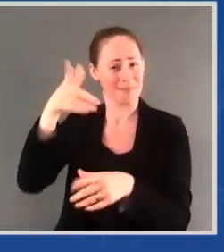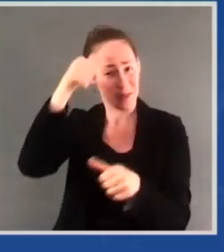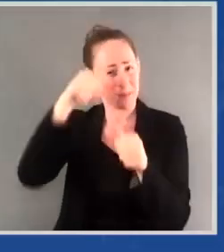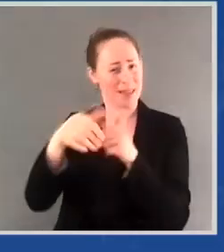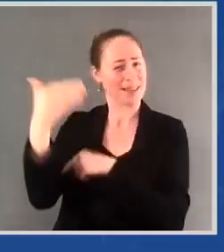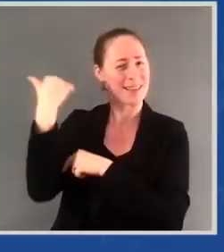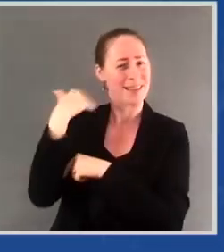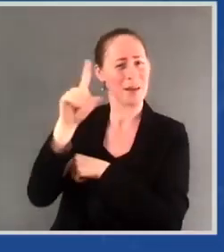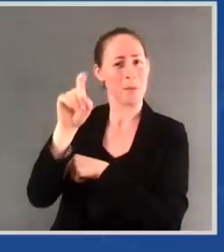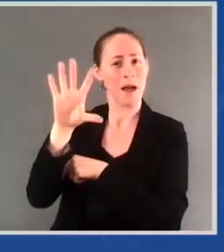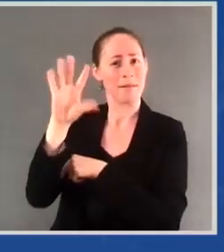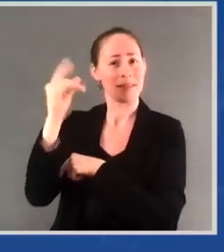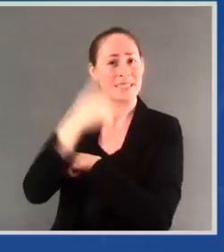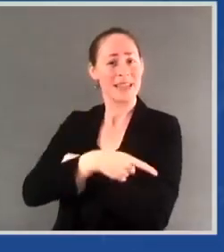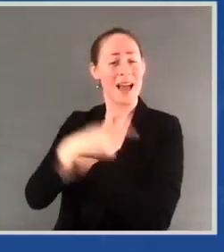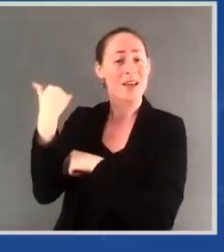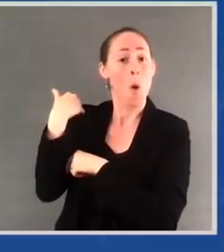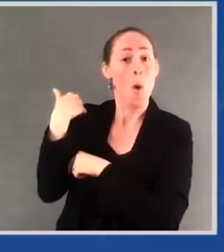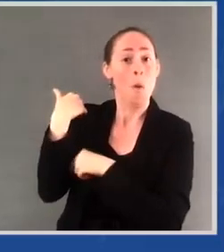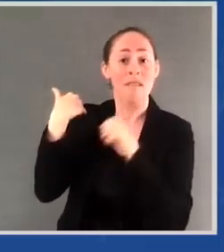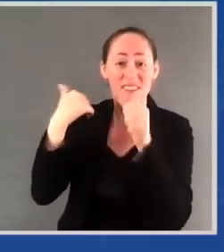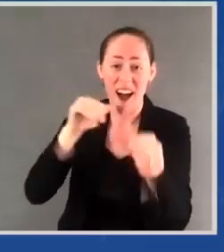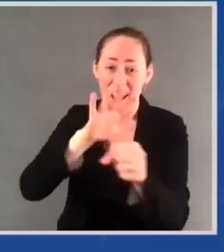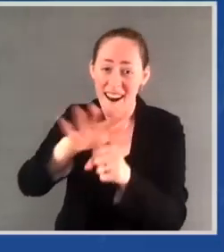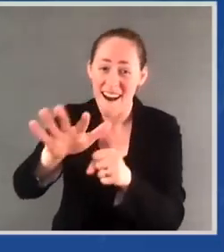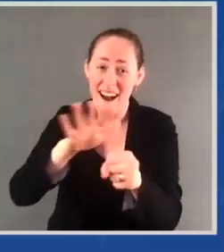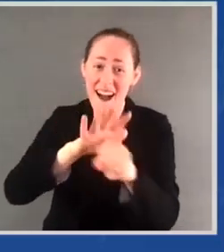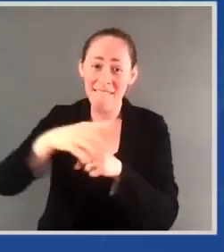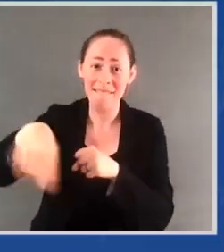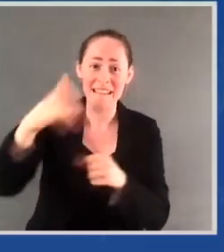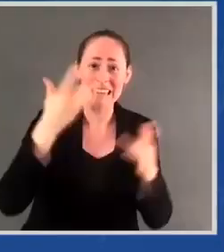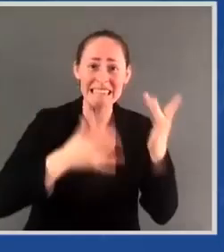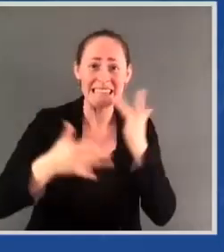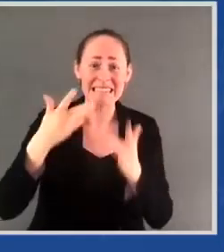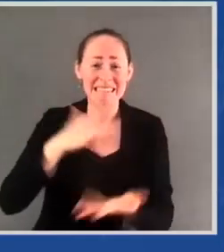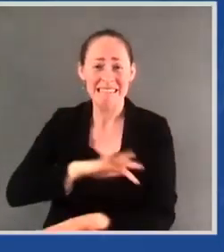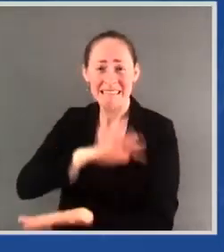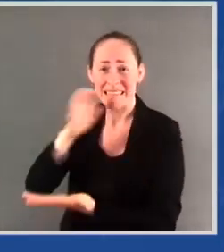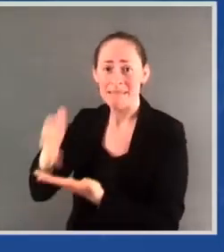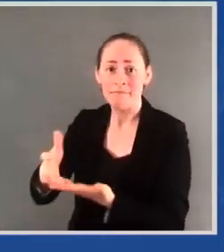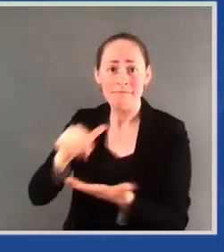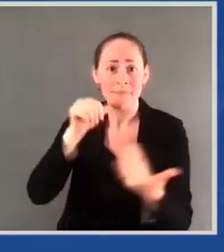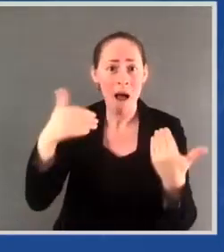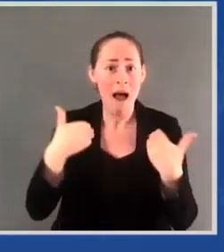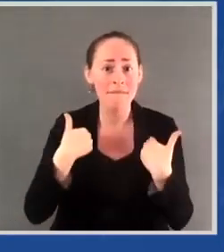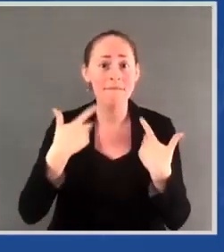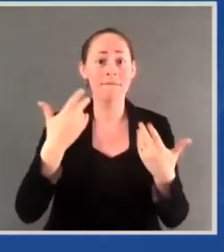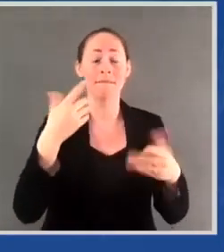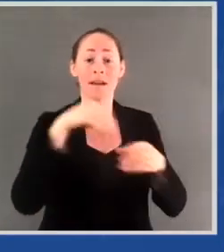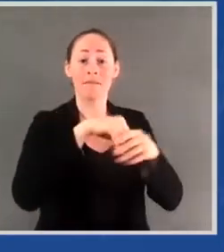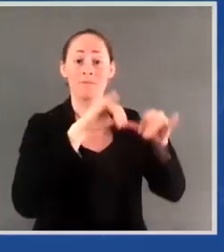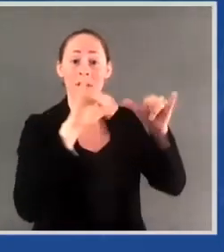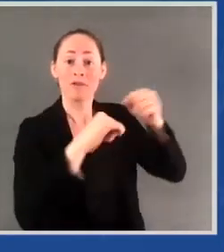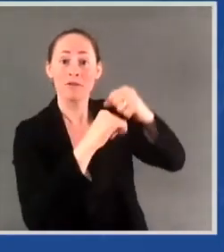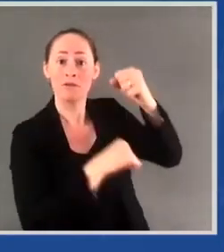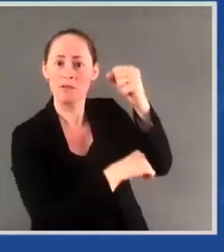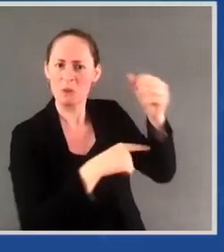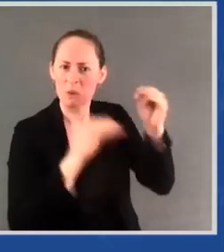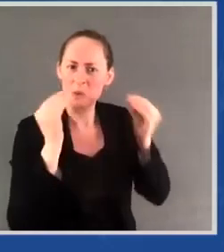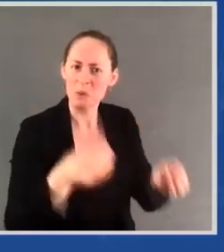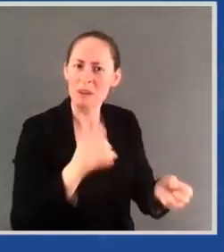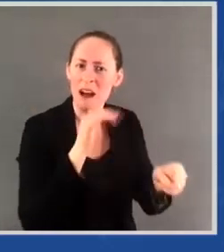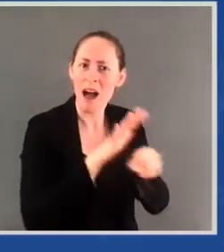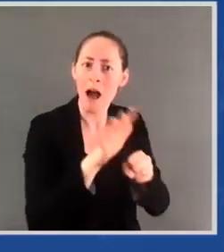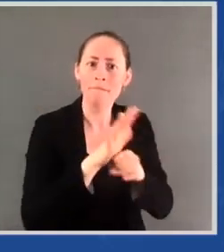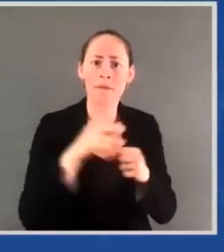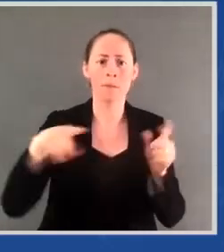vaccine supply for all Americans. We didn't have the vaccine infrastructure, or the people to administer the vaccines, or the places where the